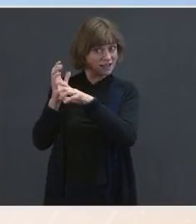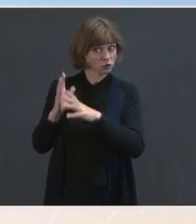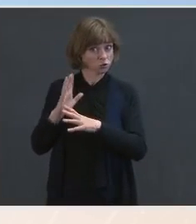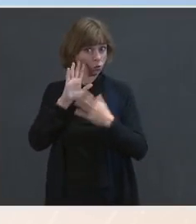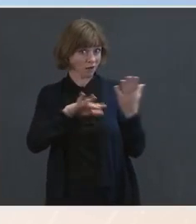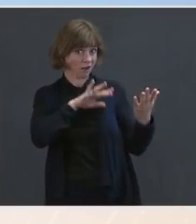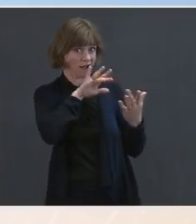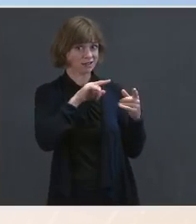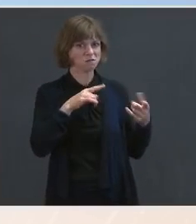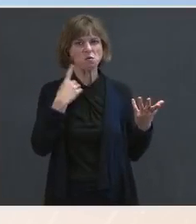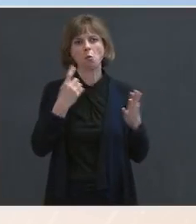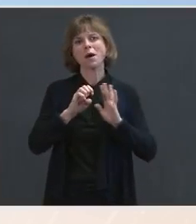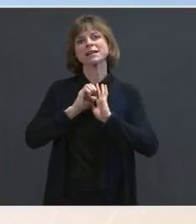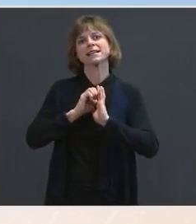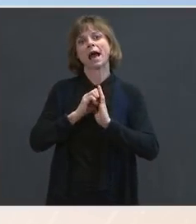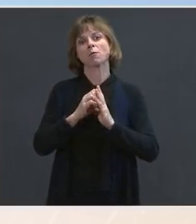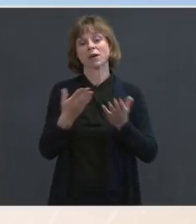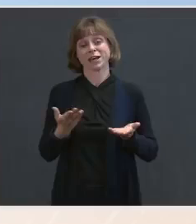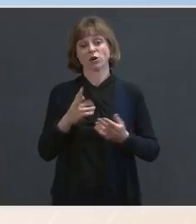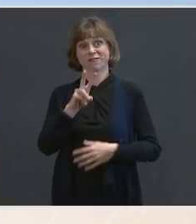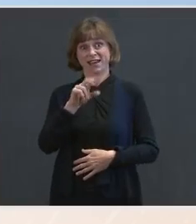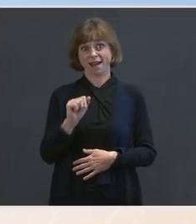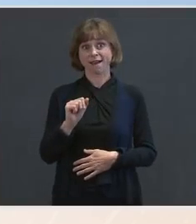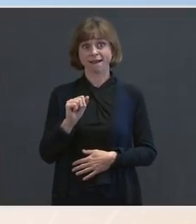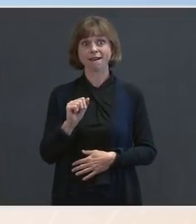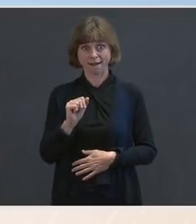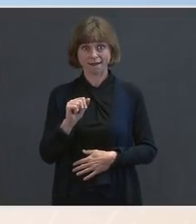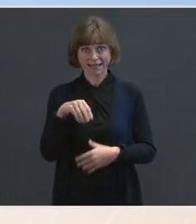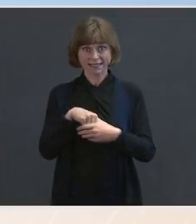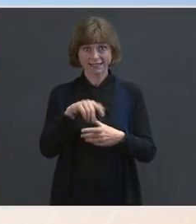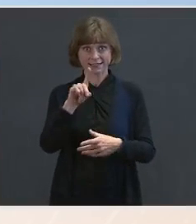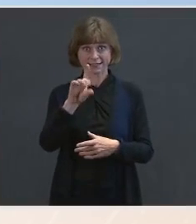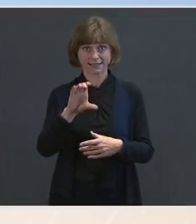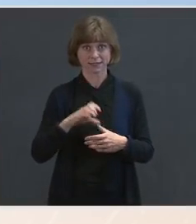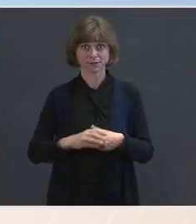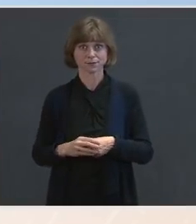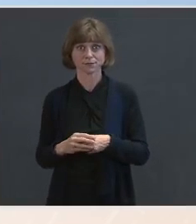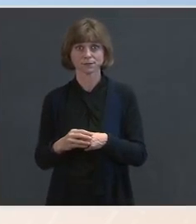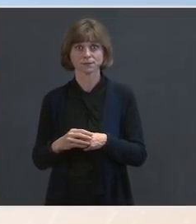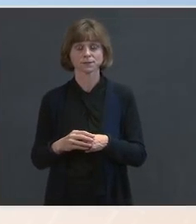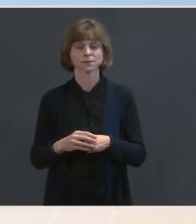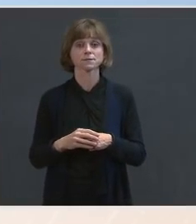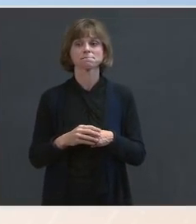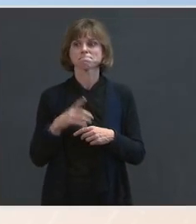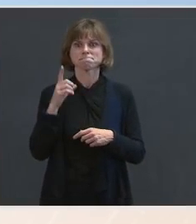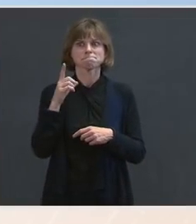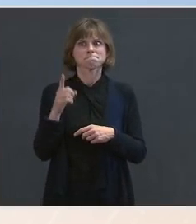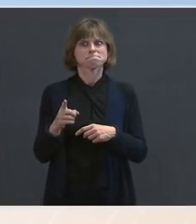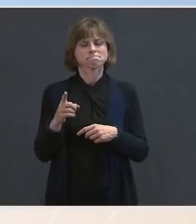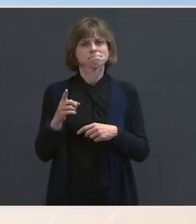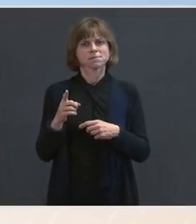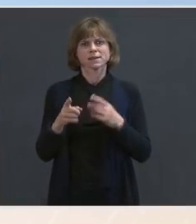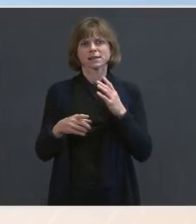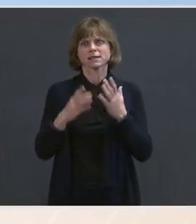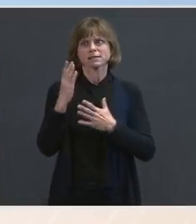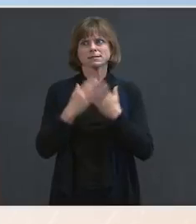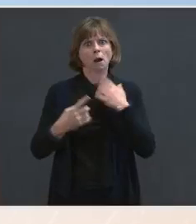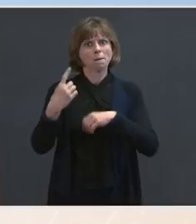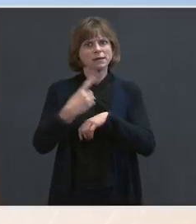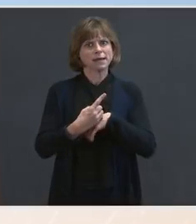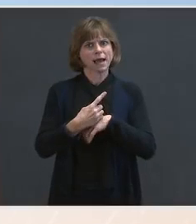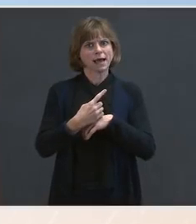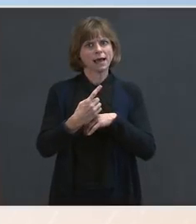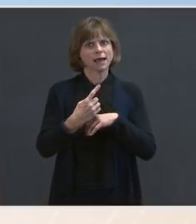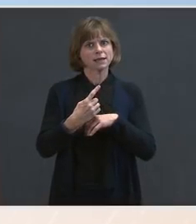of the VA here in DC, they're moving through on some days, something like 80